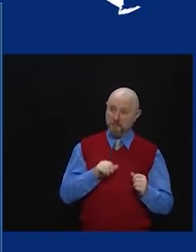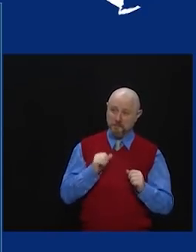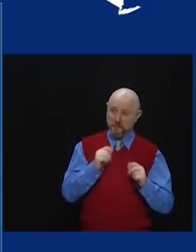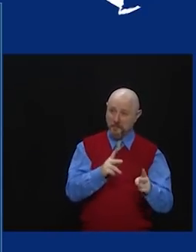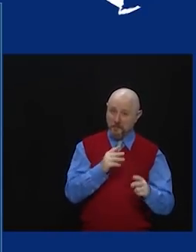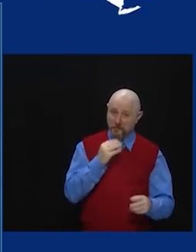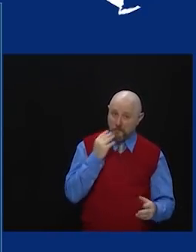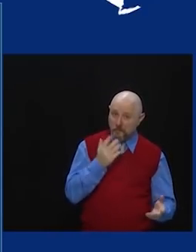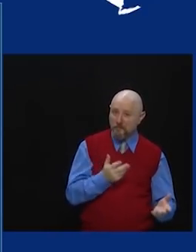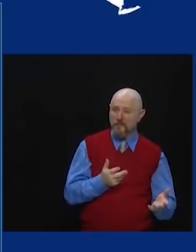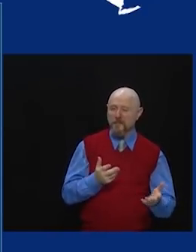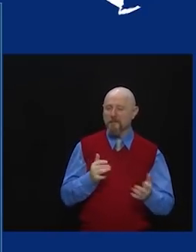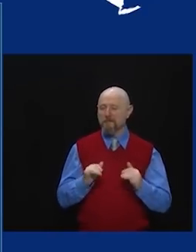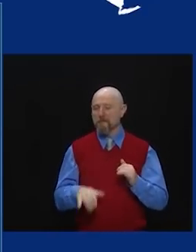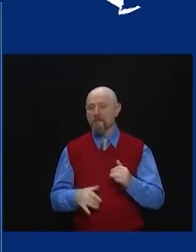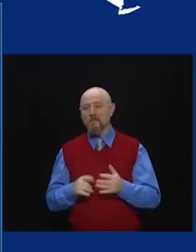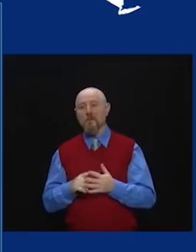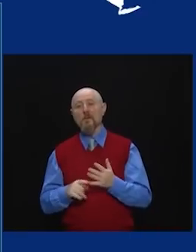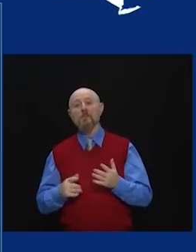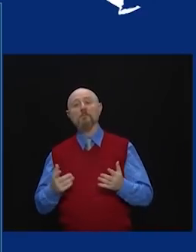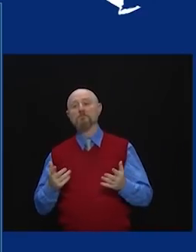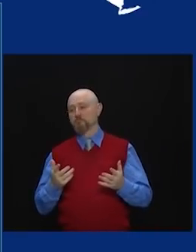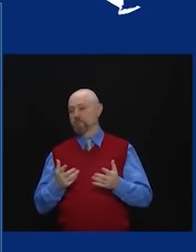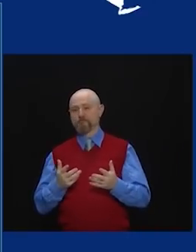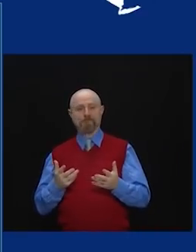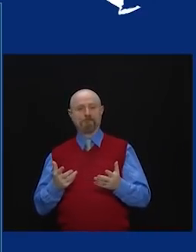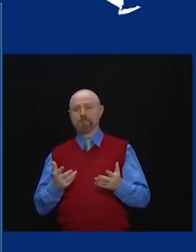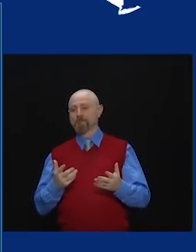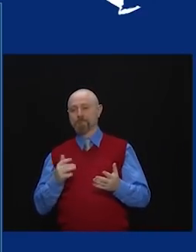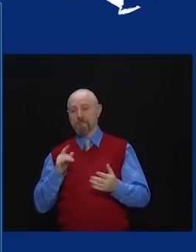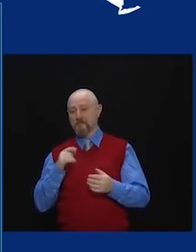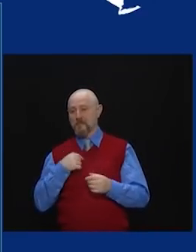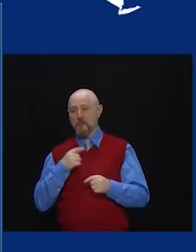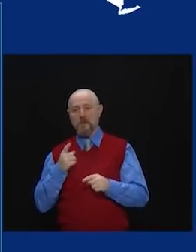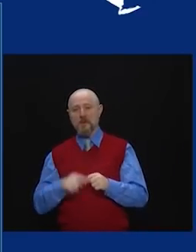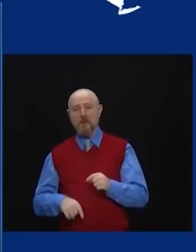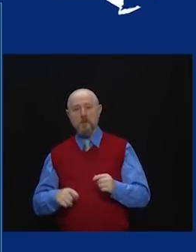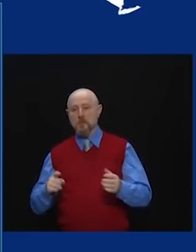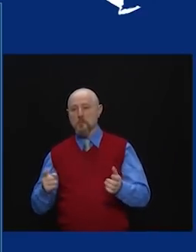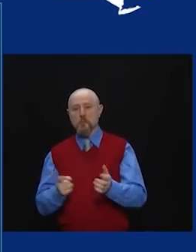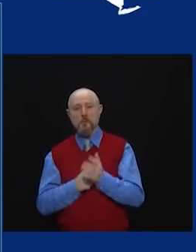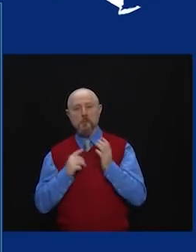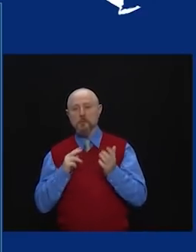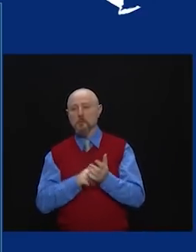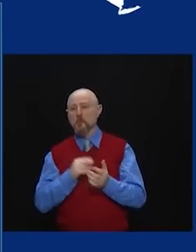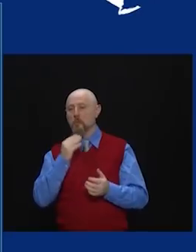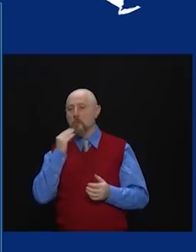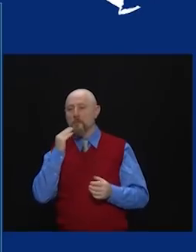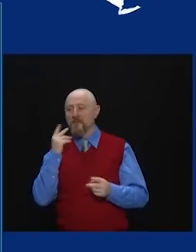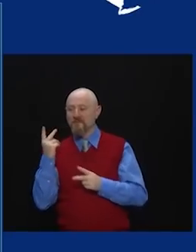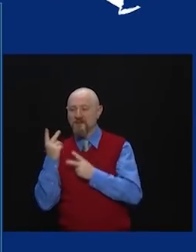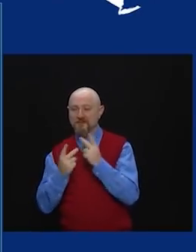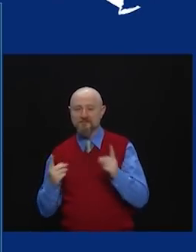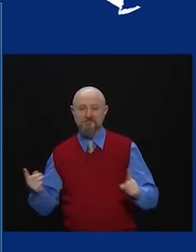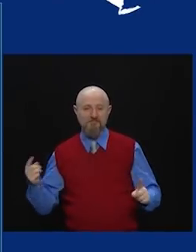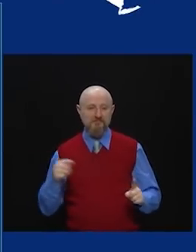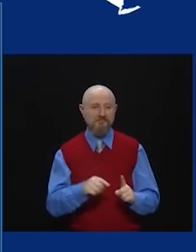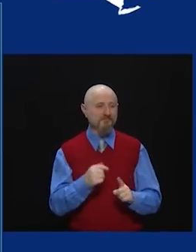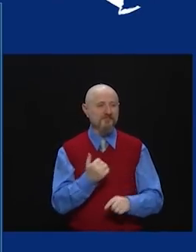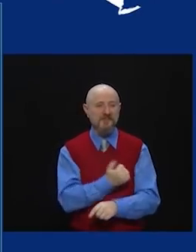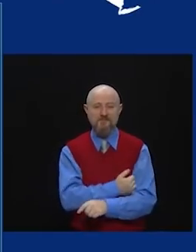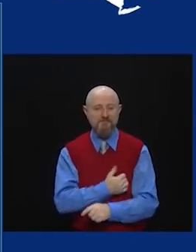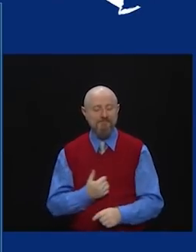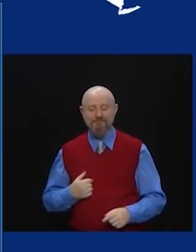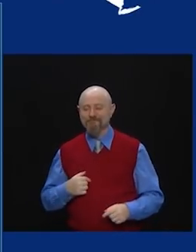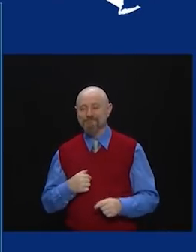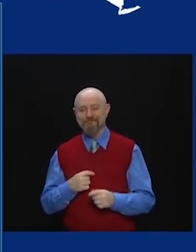the ability to require visitors to nursing homes be vaccinated. We've always known this is a vulnerable population. We know that